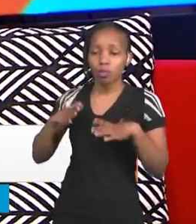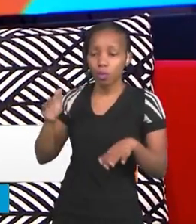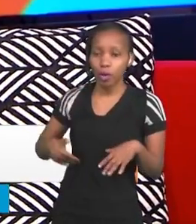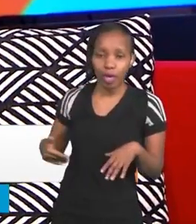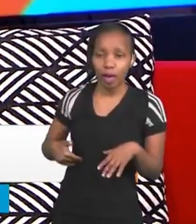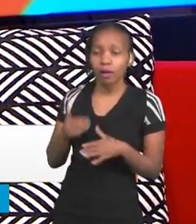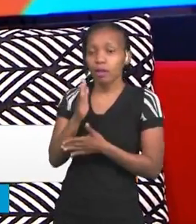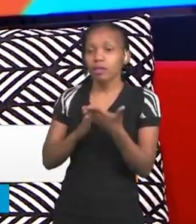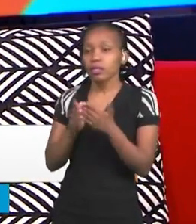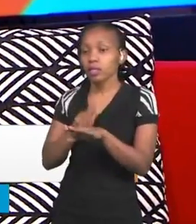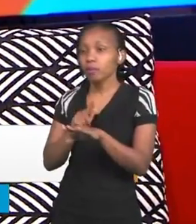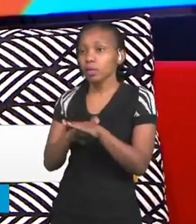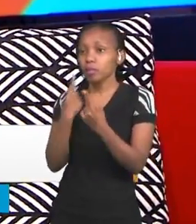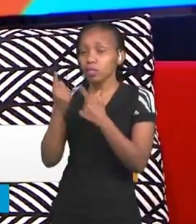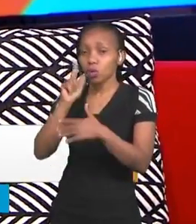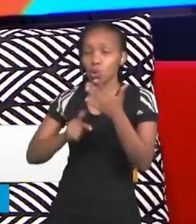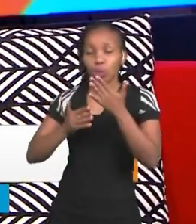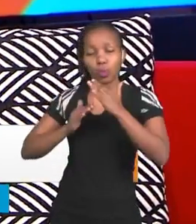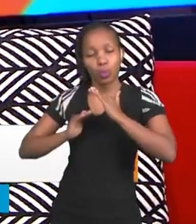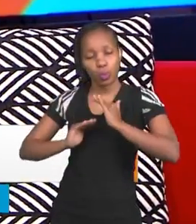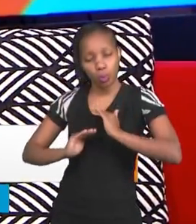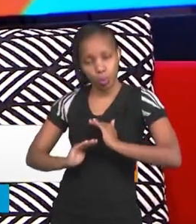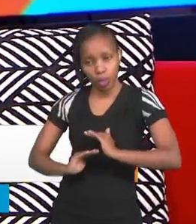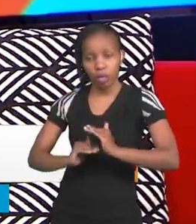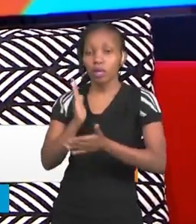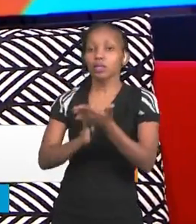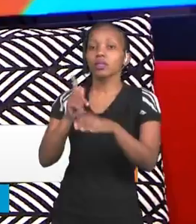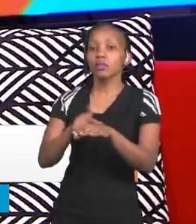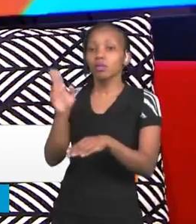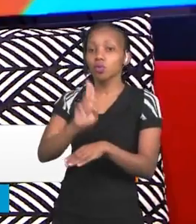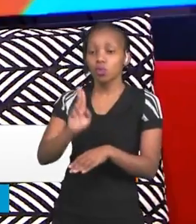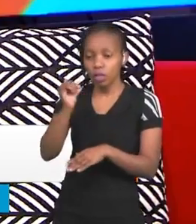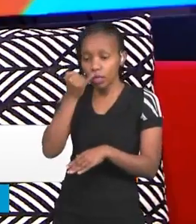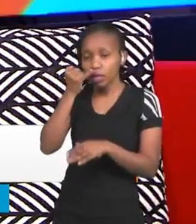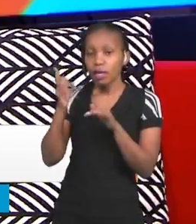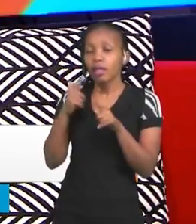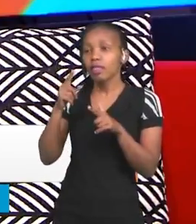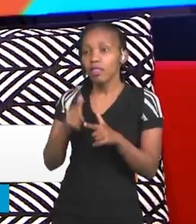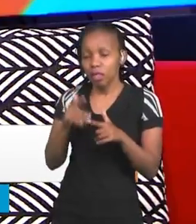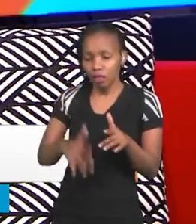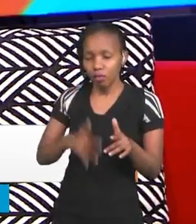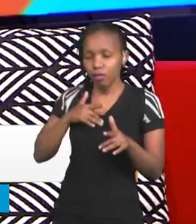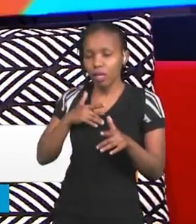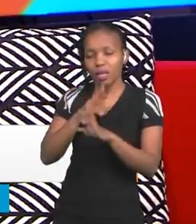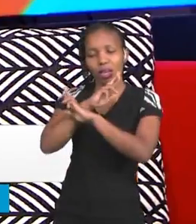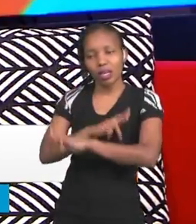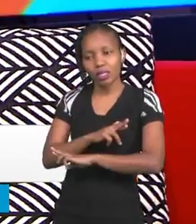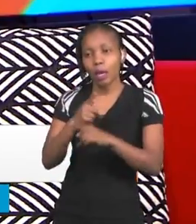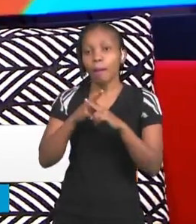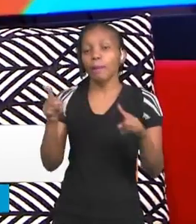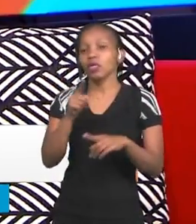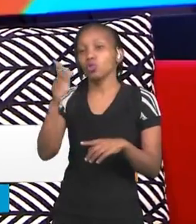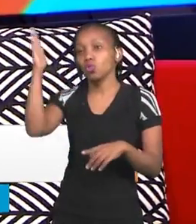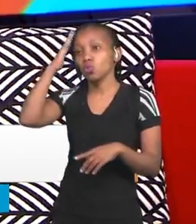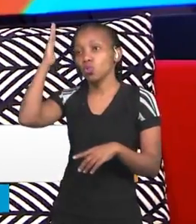And sometimes they say they need to cool down. By cooling down, sometimes they use drugs to make sure that at least they are relaxed. But, you know, at the end of the